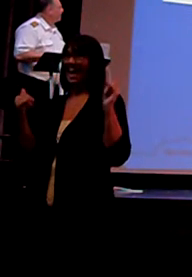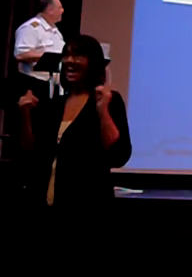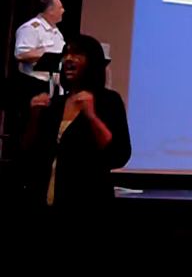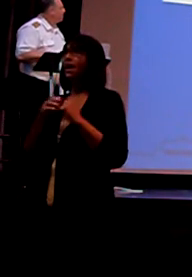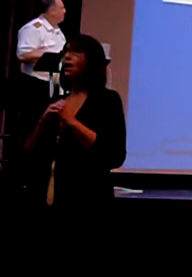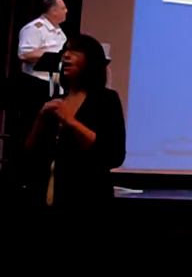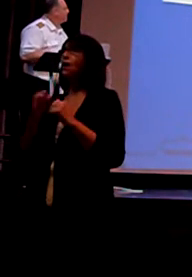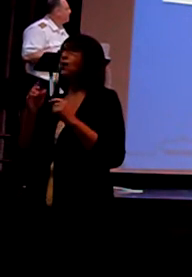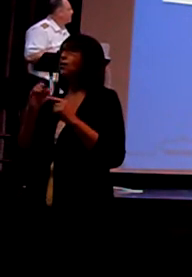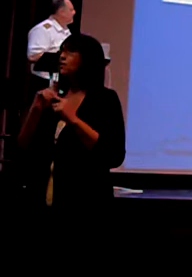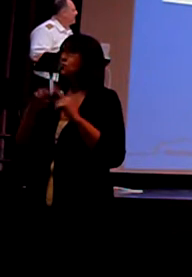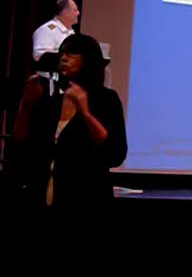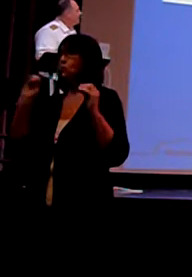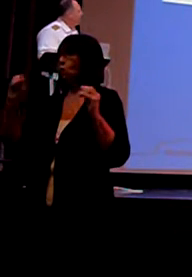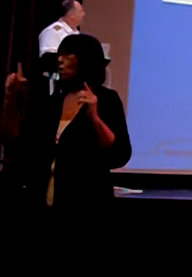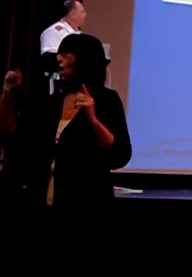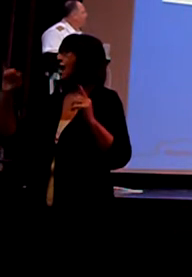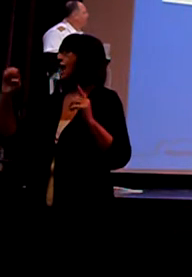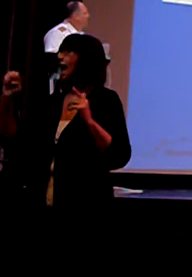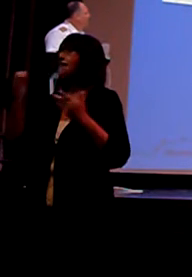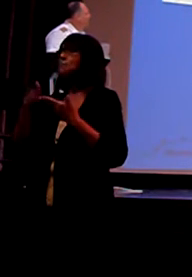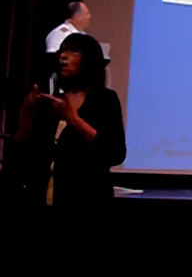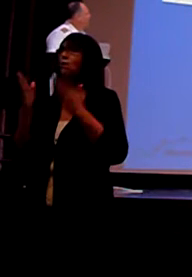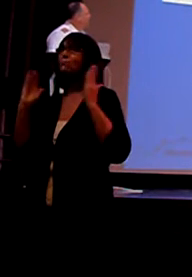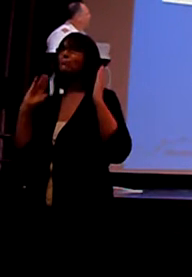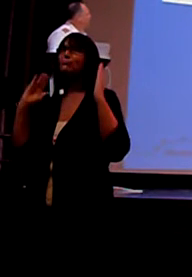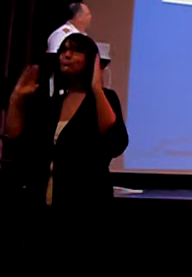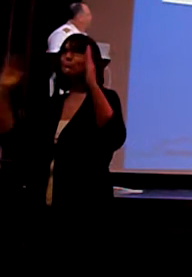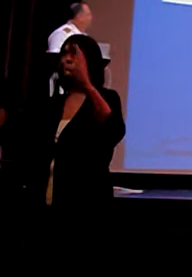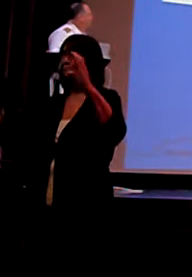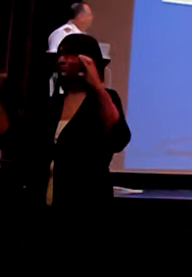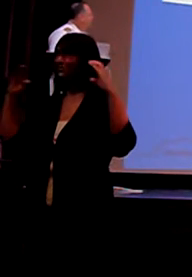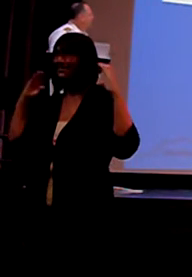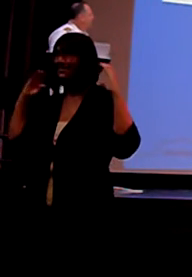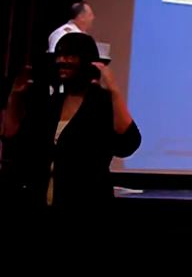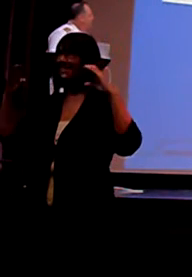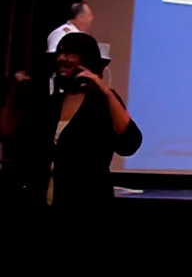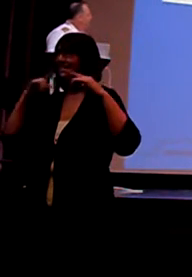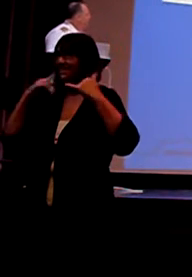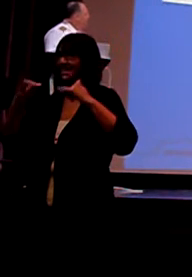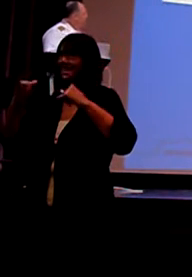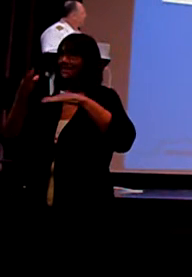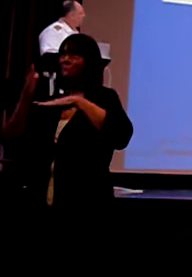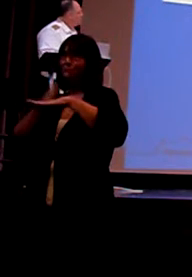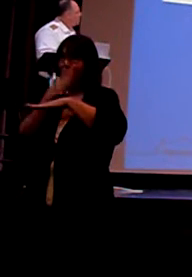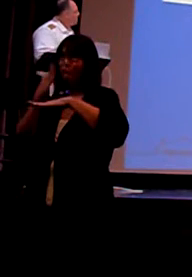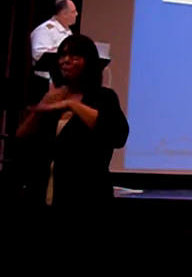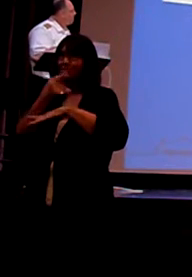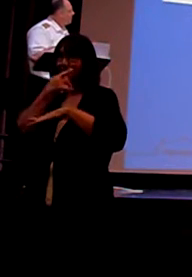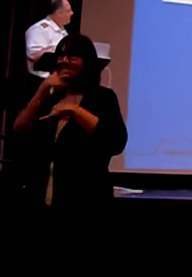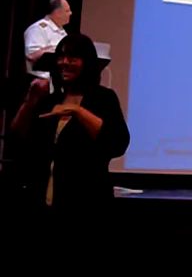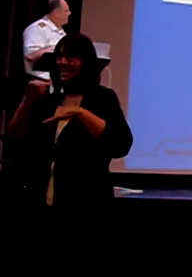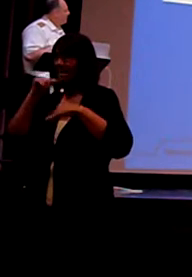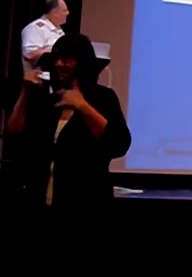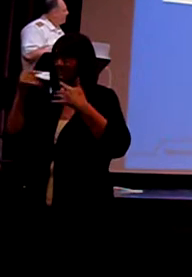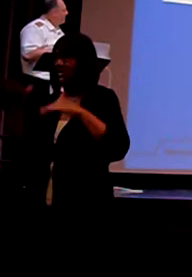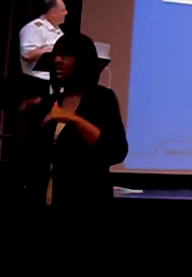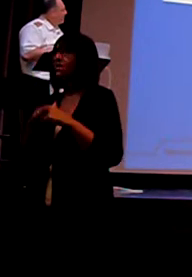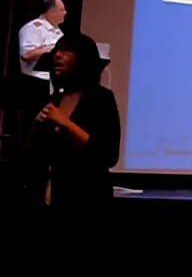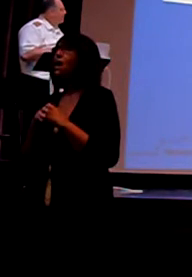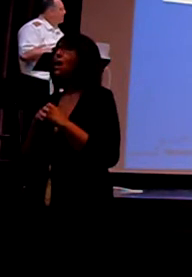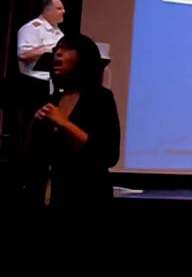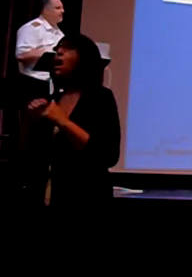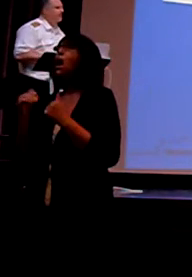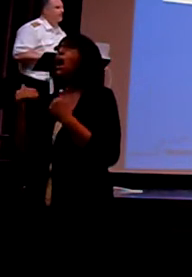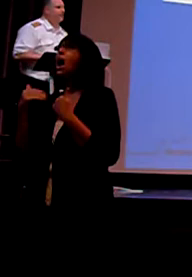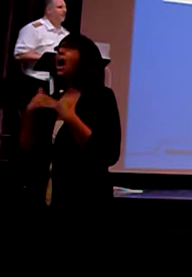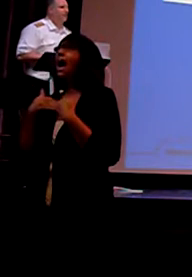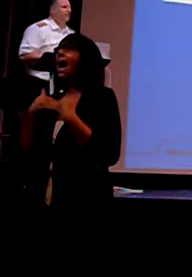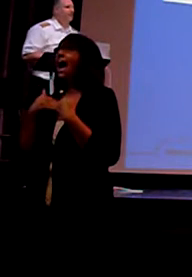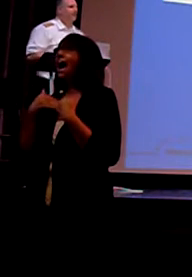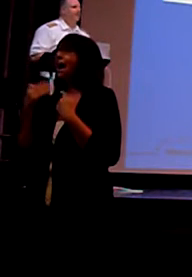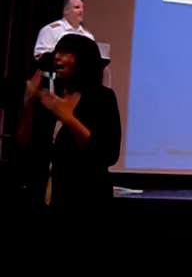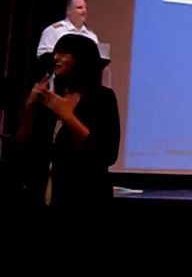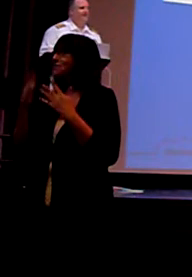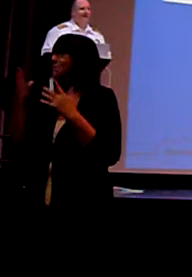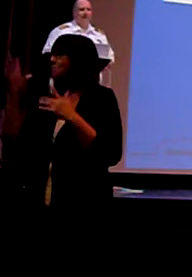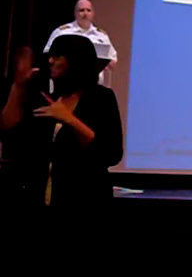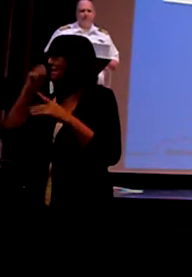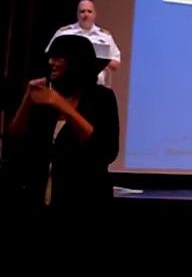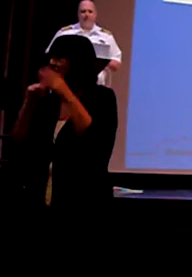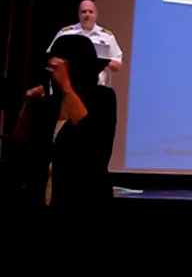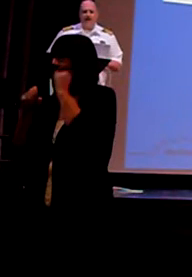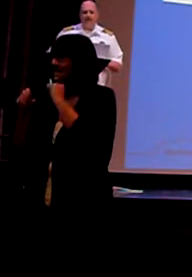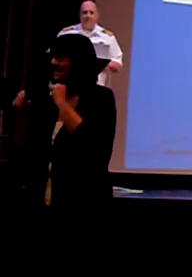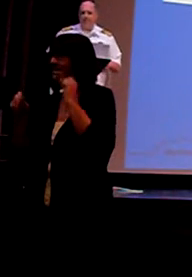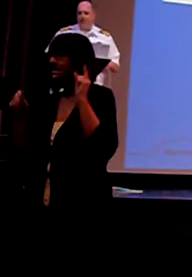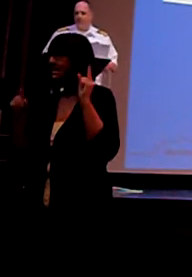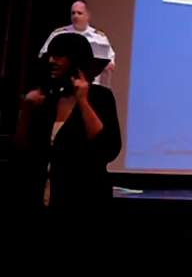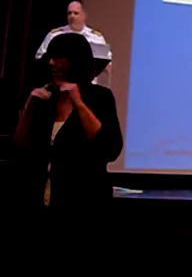There are no lifeboats on the sides, and a lot of the outfitting part is still to come. And of course, we have the missing